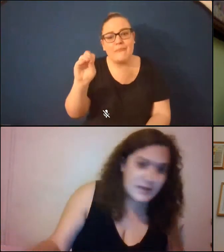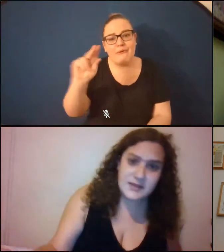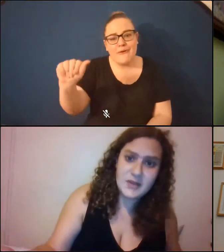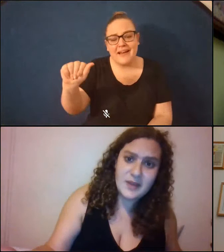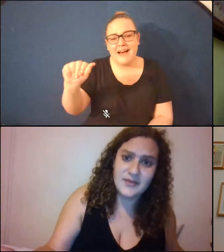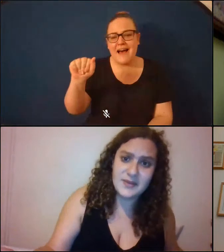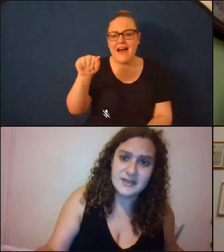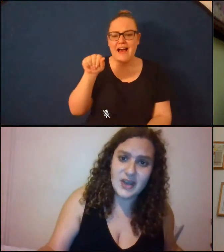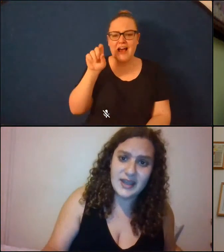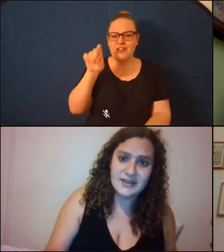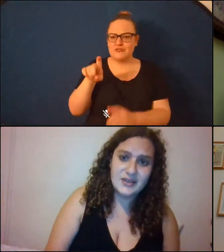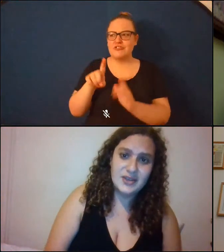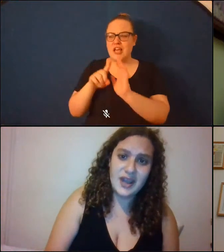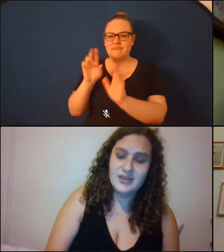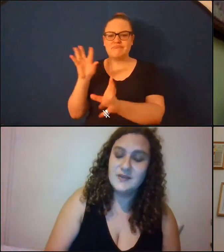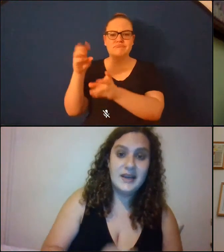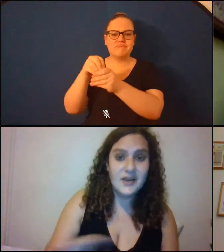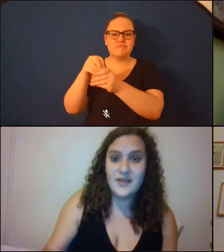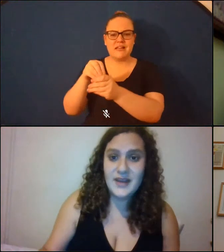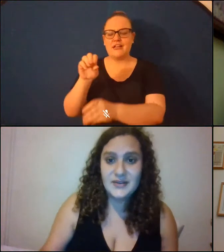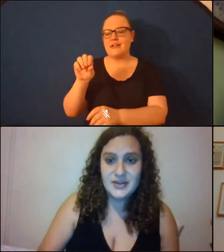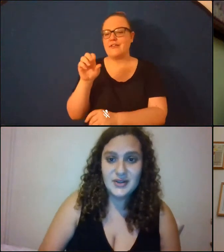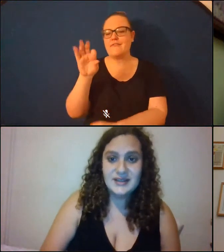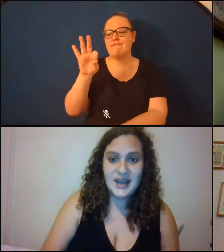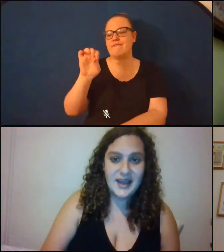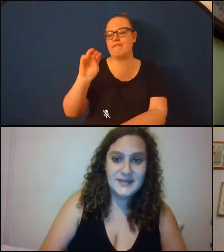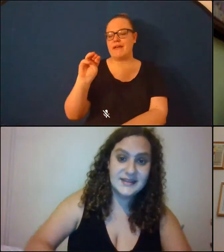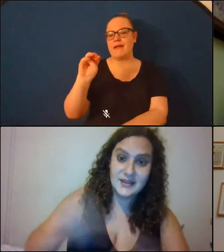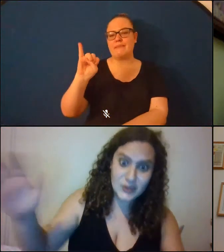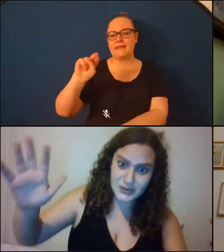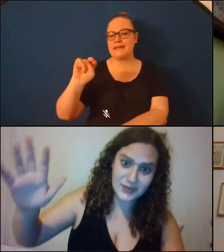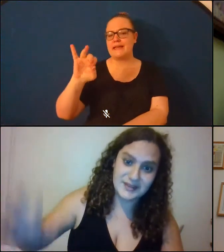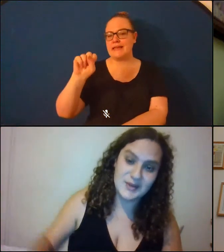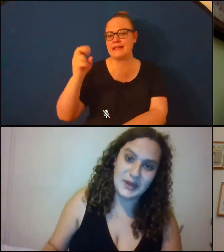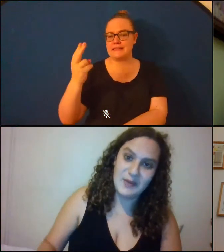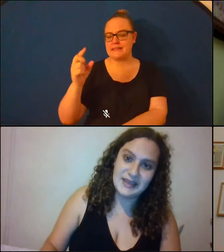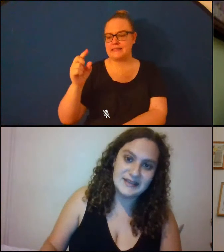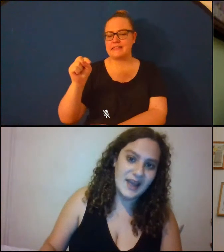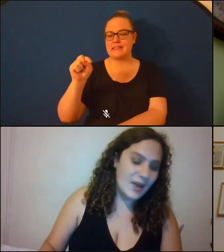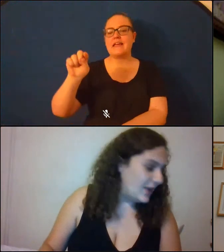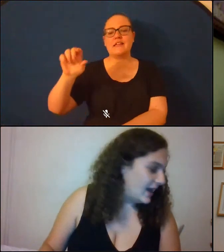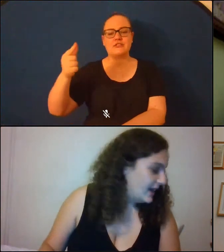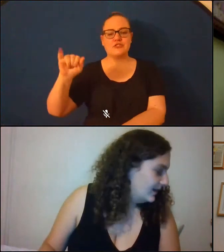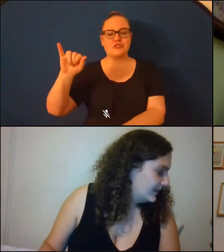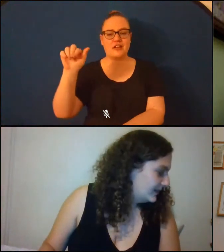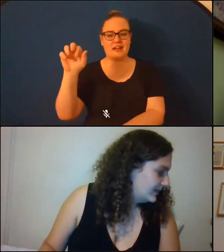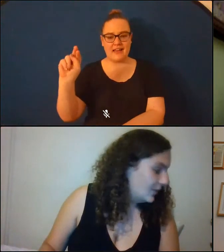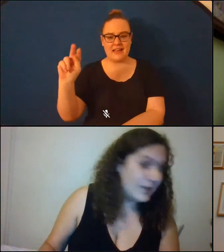should absolutely subscribe to Feminist Giant. She's been a hero of mine for such a long time. This is like so surreal in so many ways,